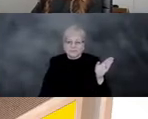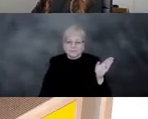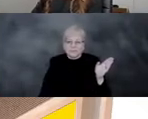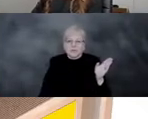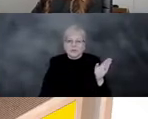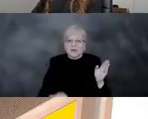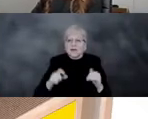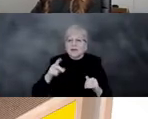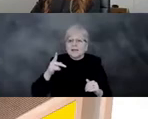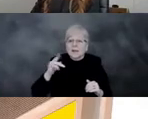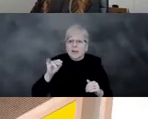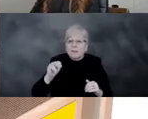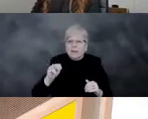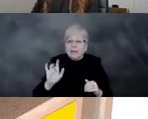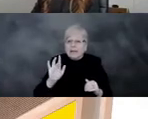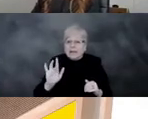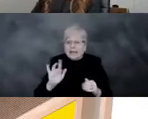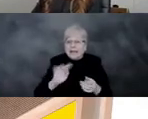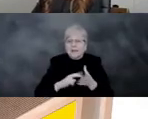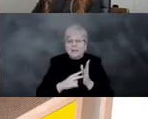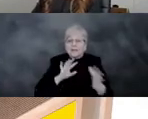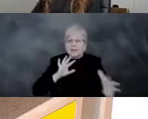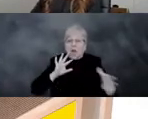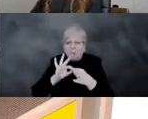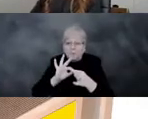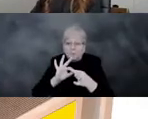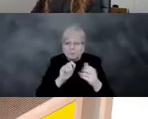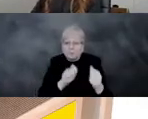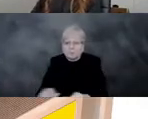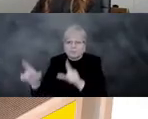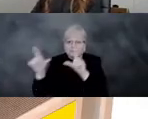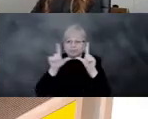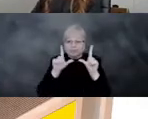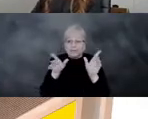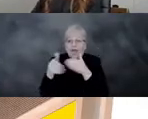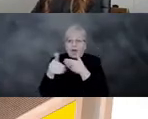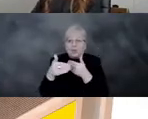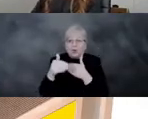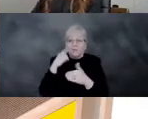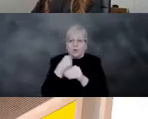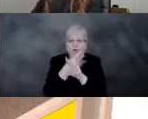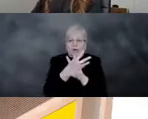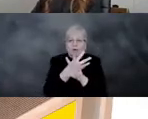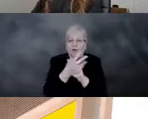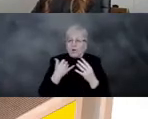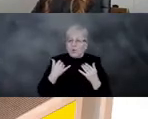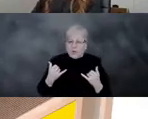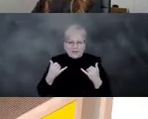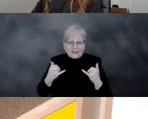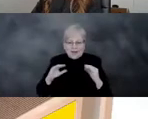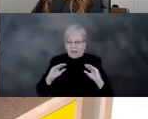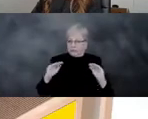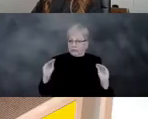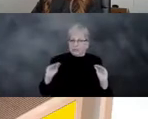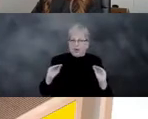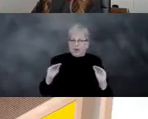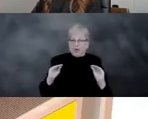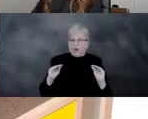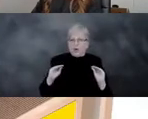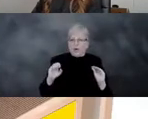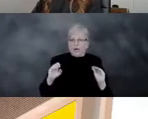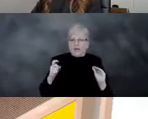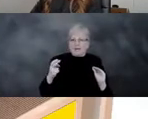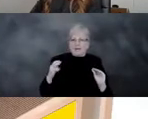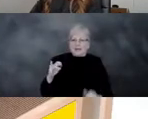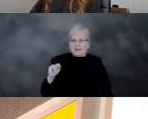take you into that room of the virtual conference center. There aren't currently any exhibit halls populated in